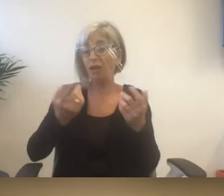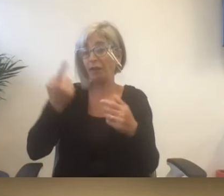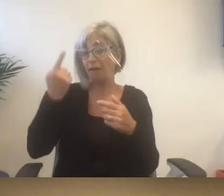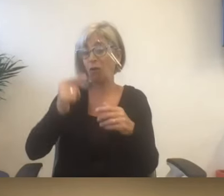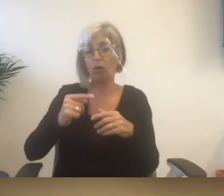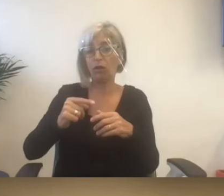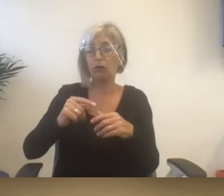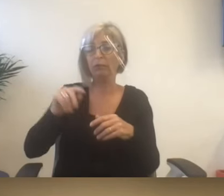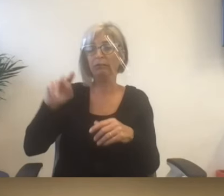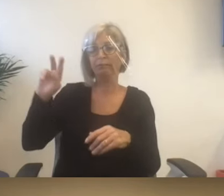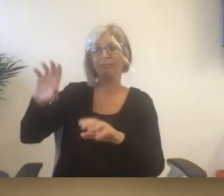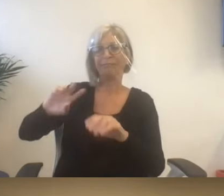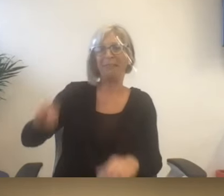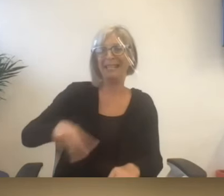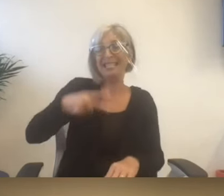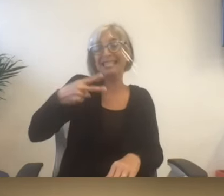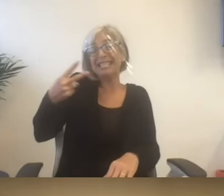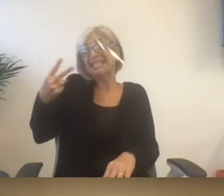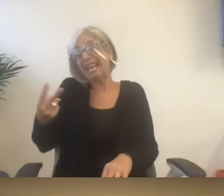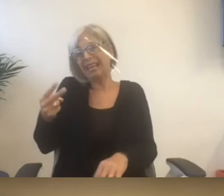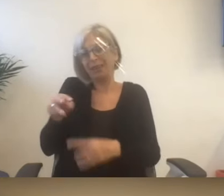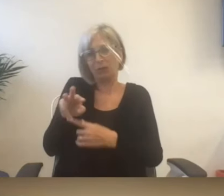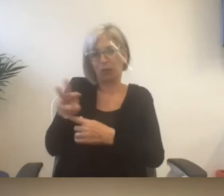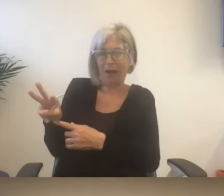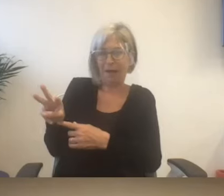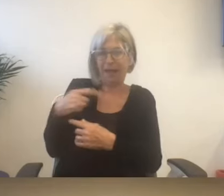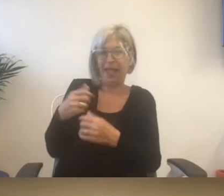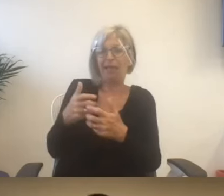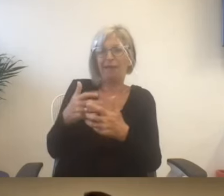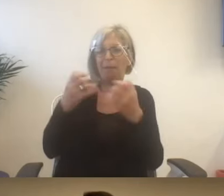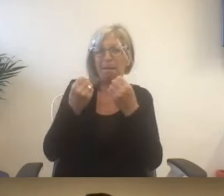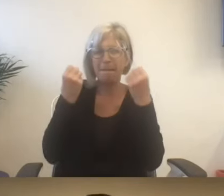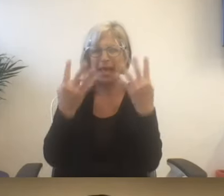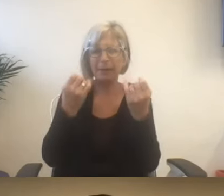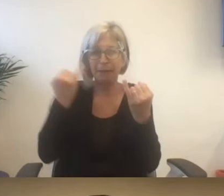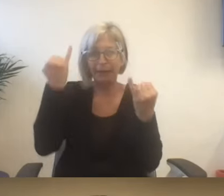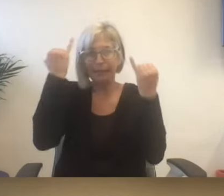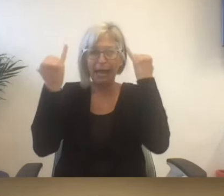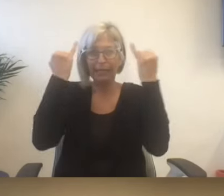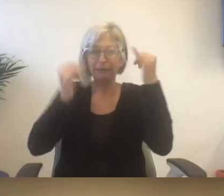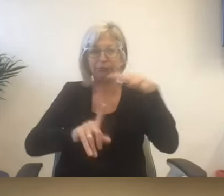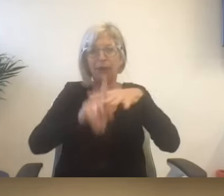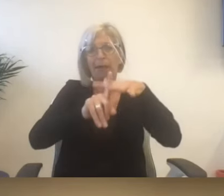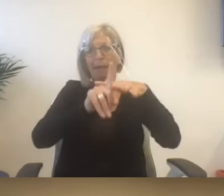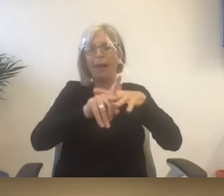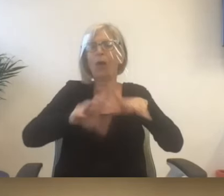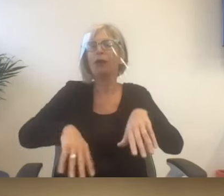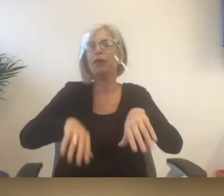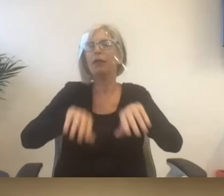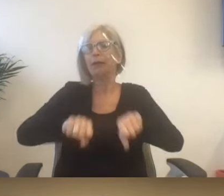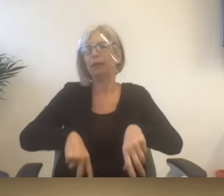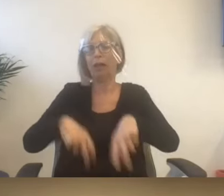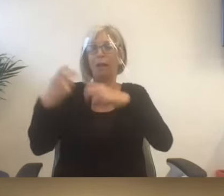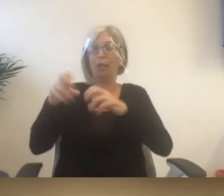For version 2, what I would have planned, you can see I've got almost too many ideas. I'd like to add the ability to upload a